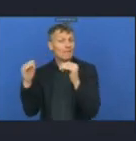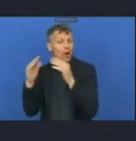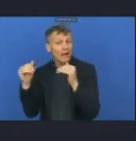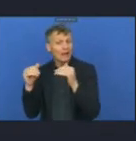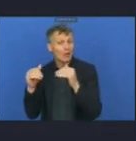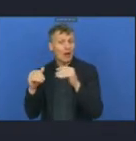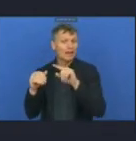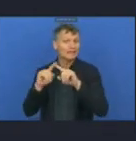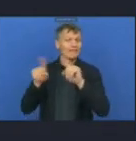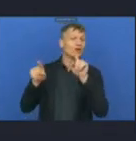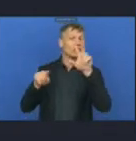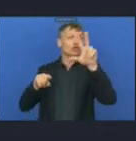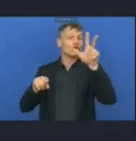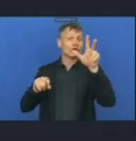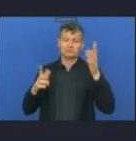as